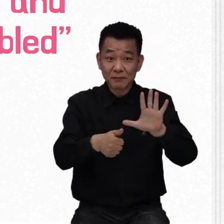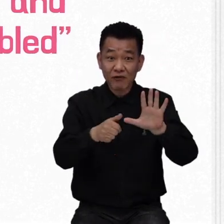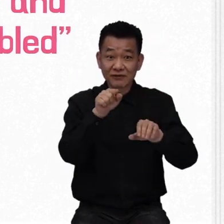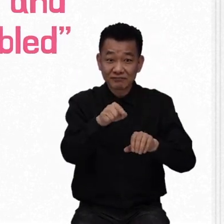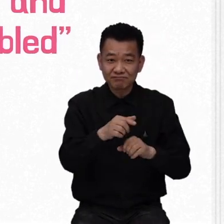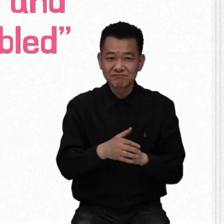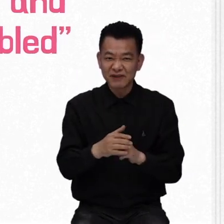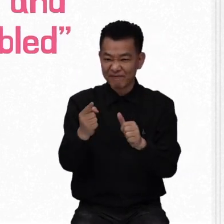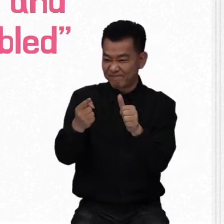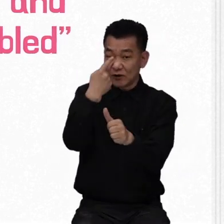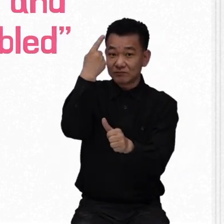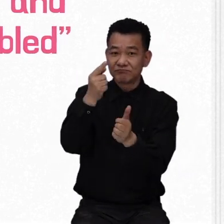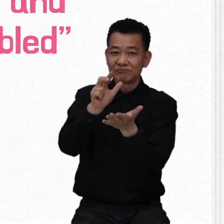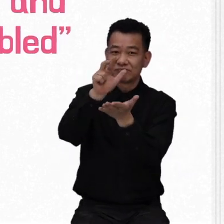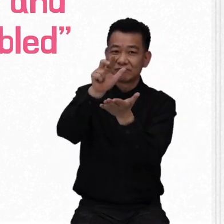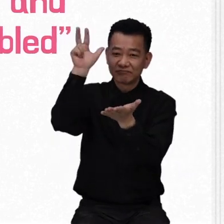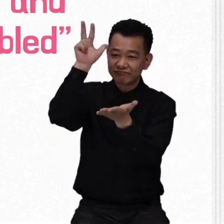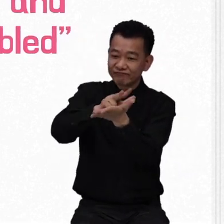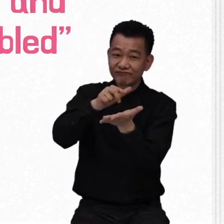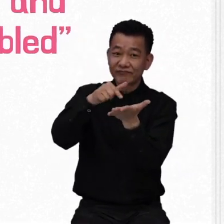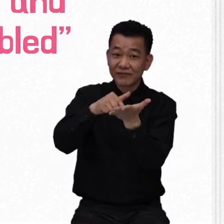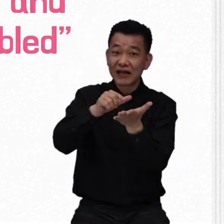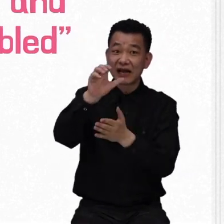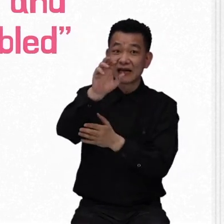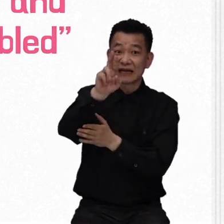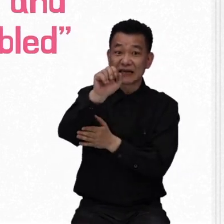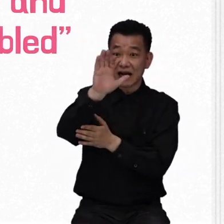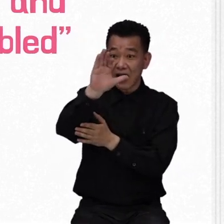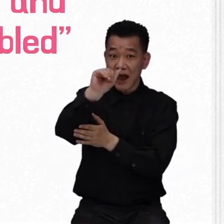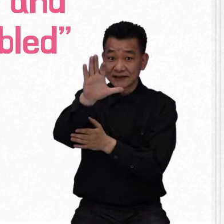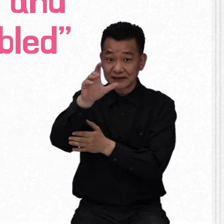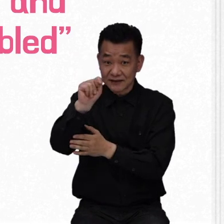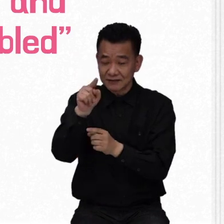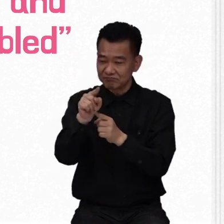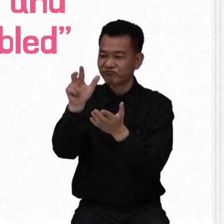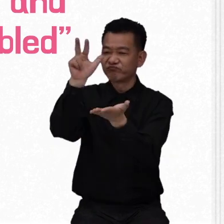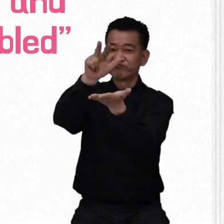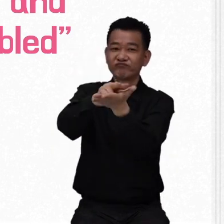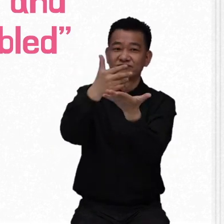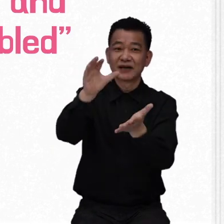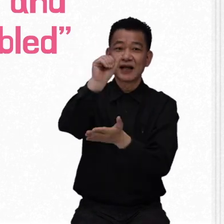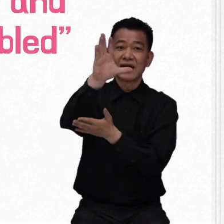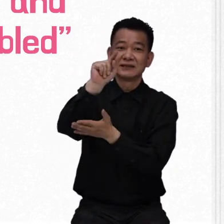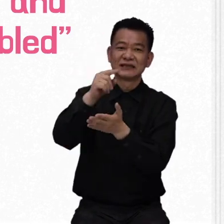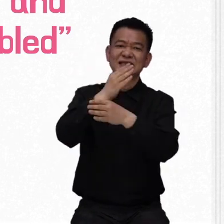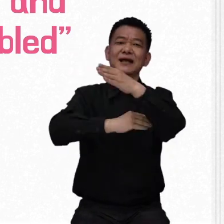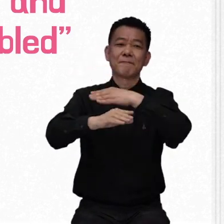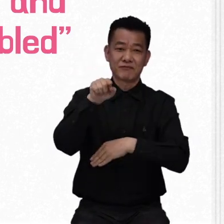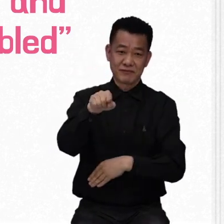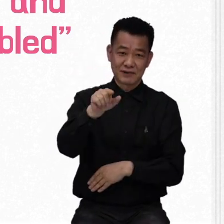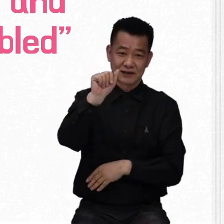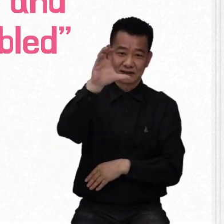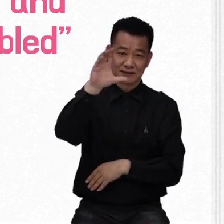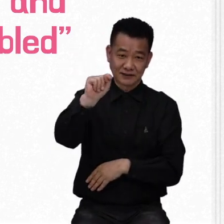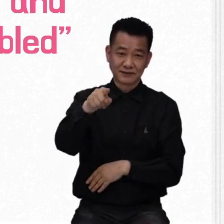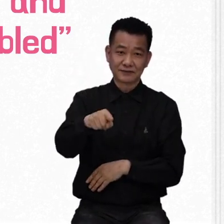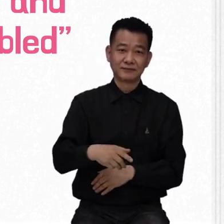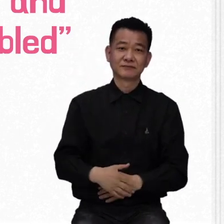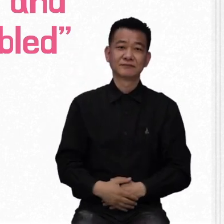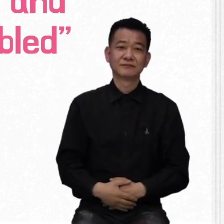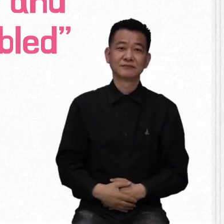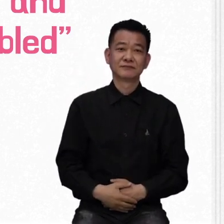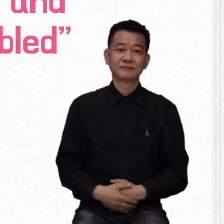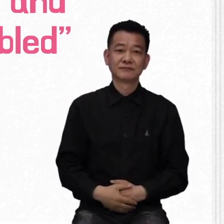Welfare of the Mentally and Physically Disabled was enacted, which can be considered as the first act for the persons with